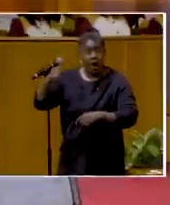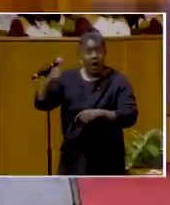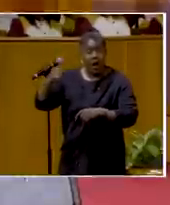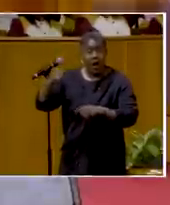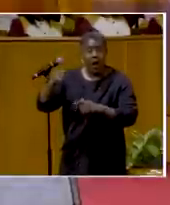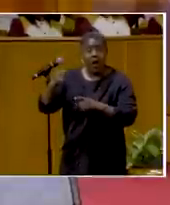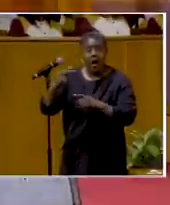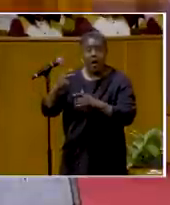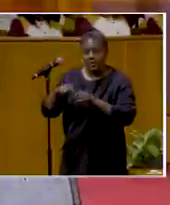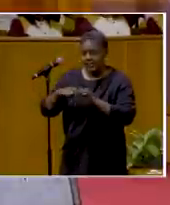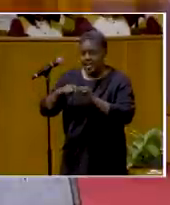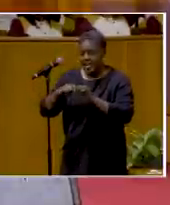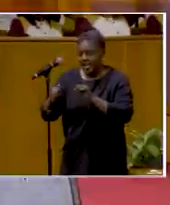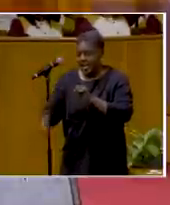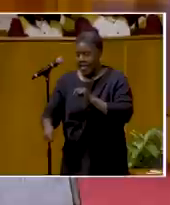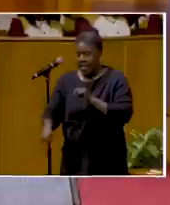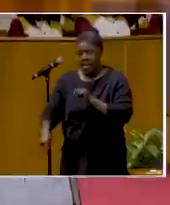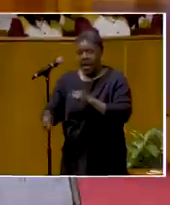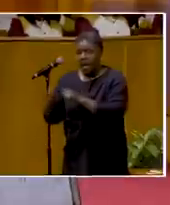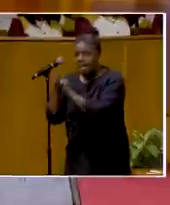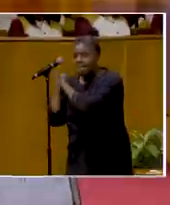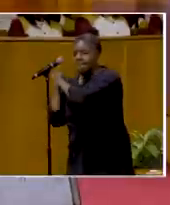cane